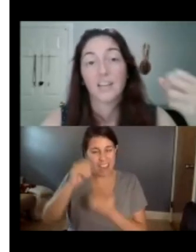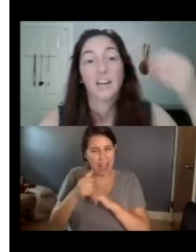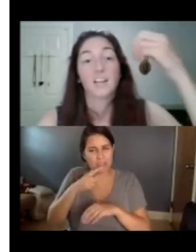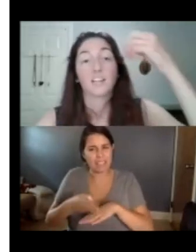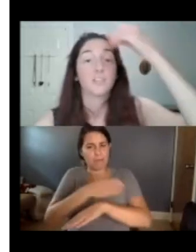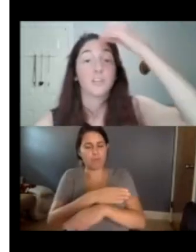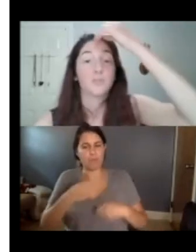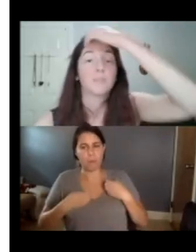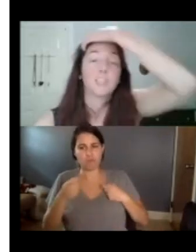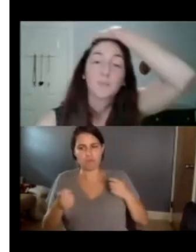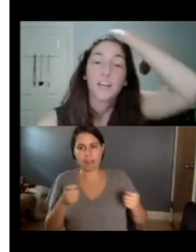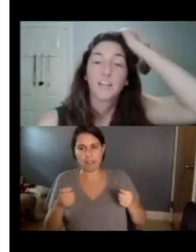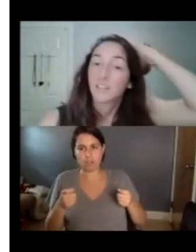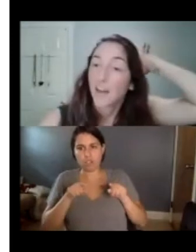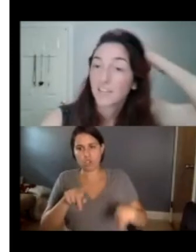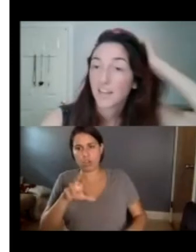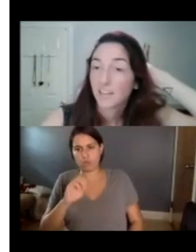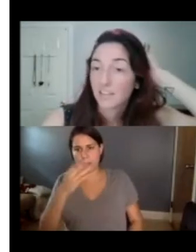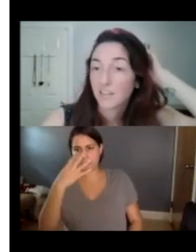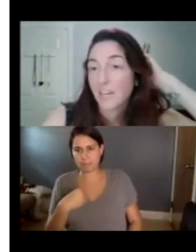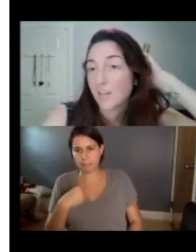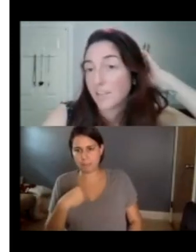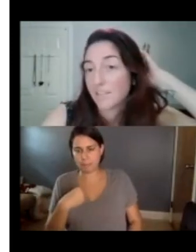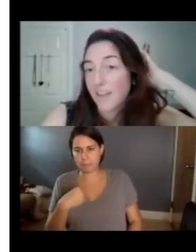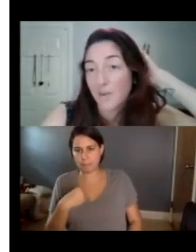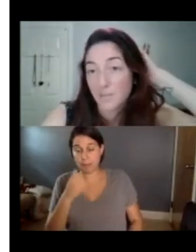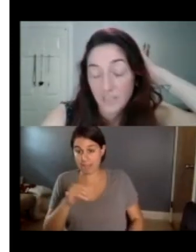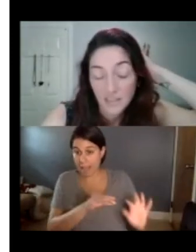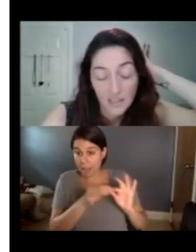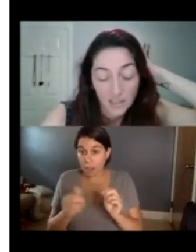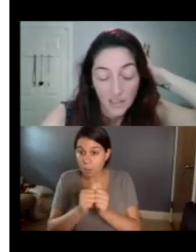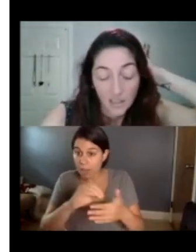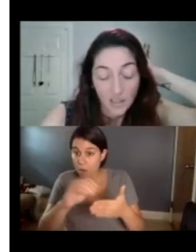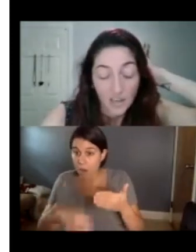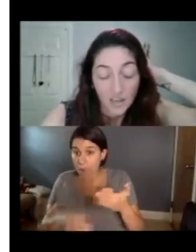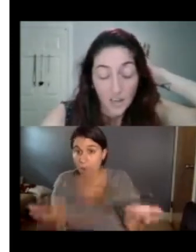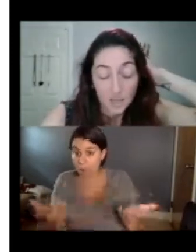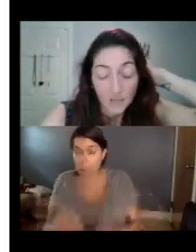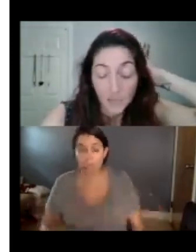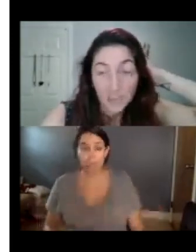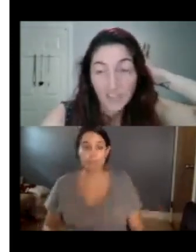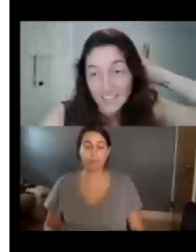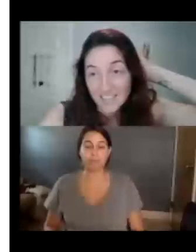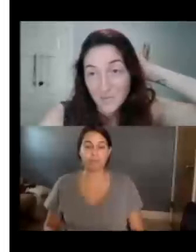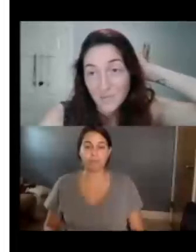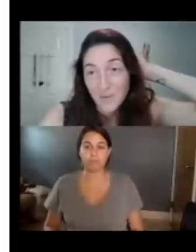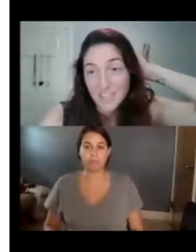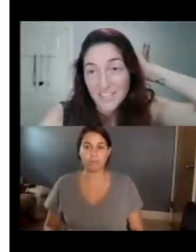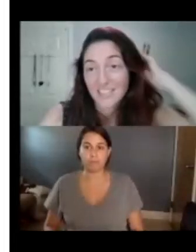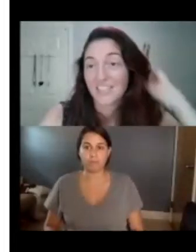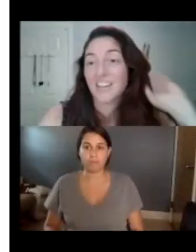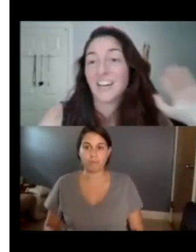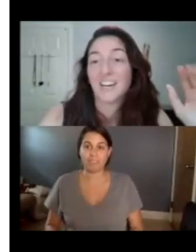regulation during REM sleep? And how does that associate with outcomes? So because that's one of